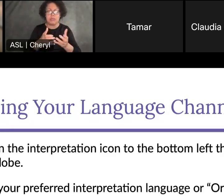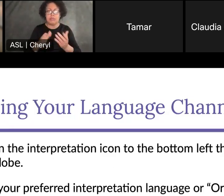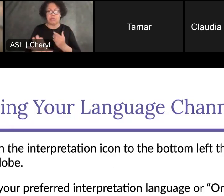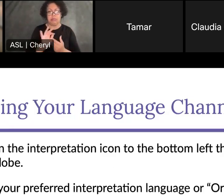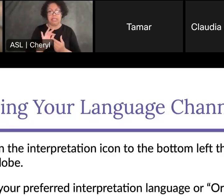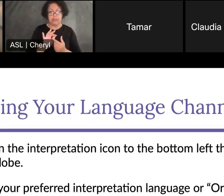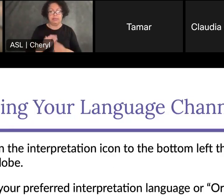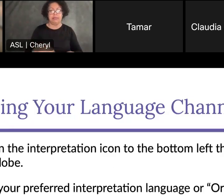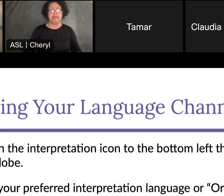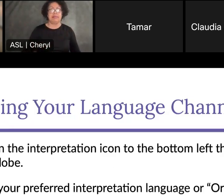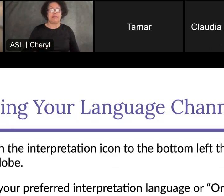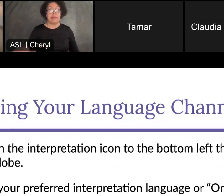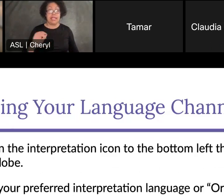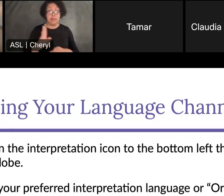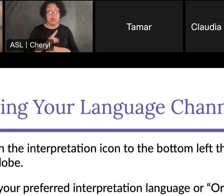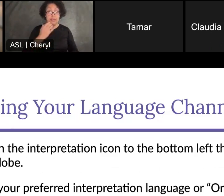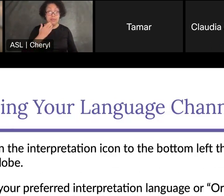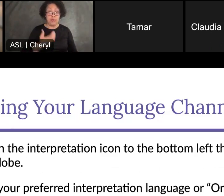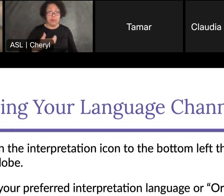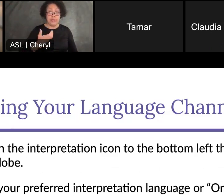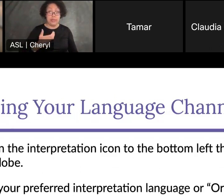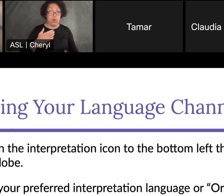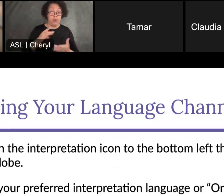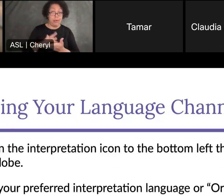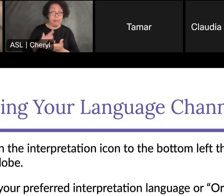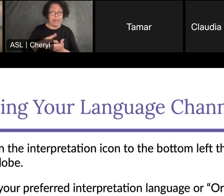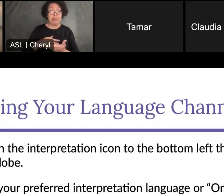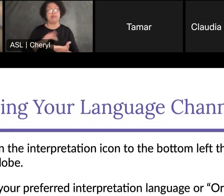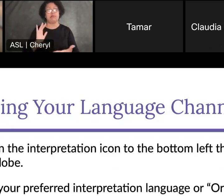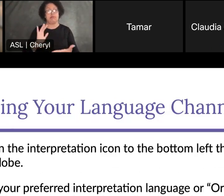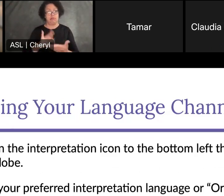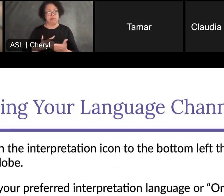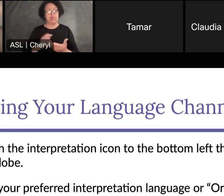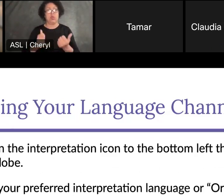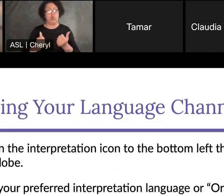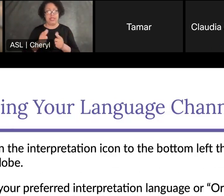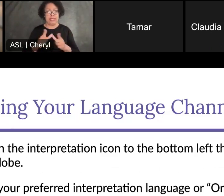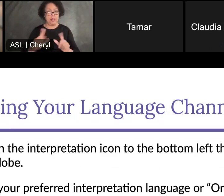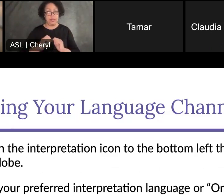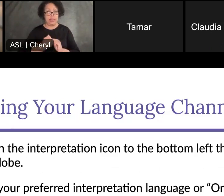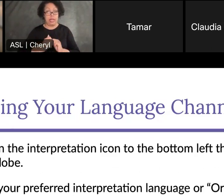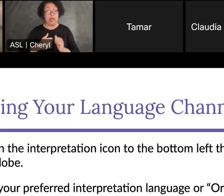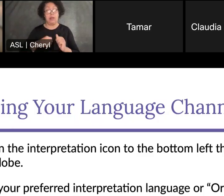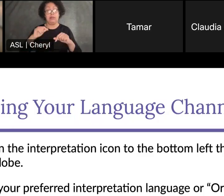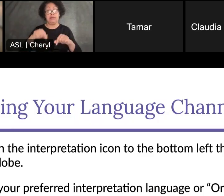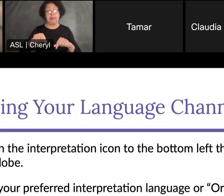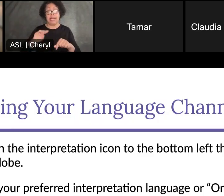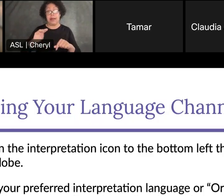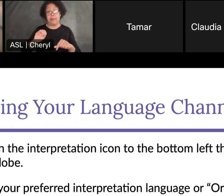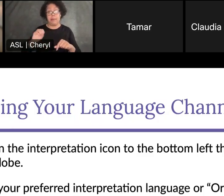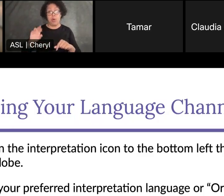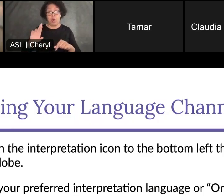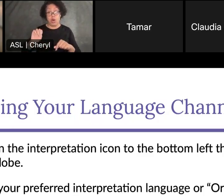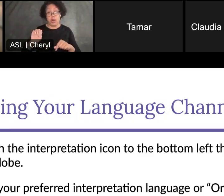For people connecting with a mobile device, you can choose your language channel by selecting the More option,